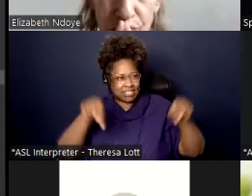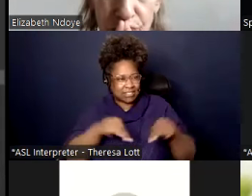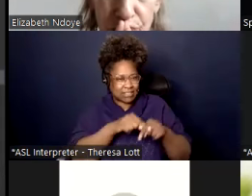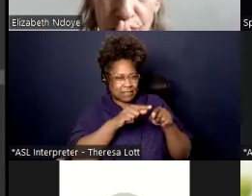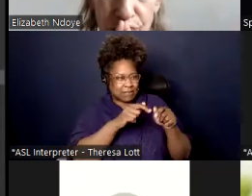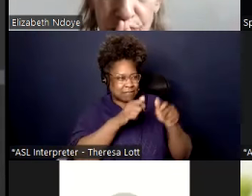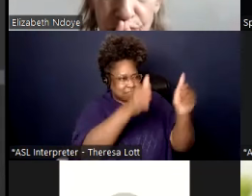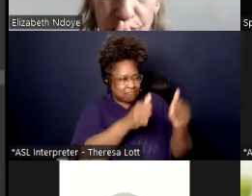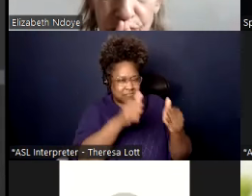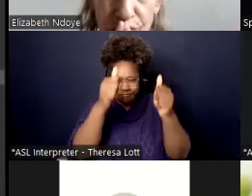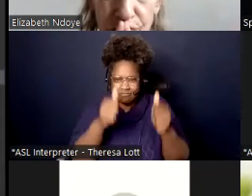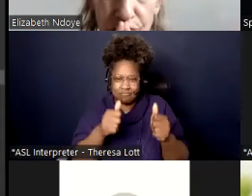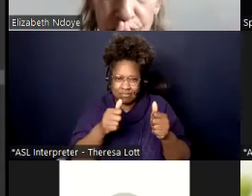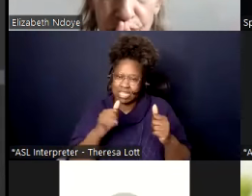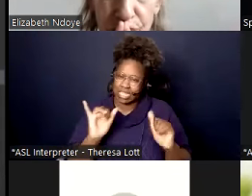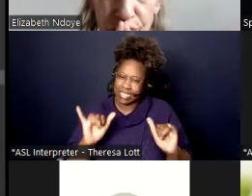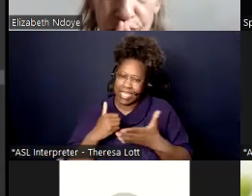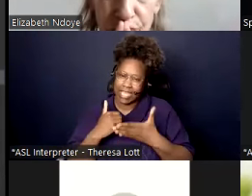disasters.